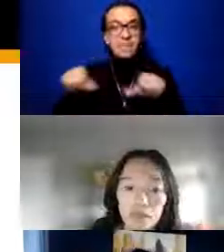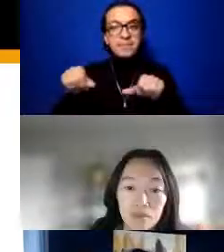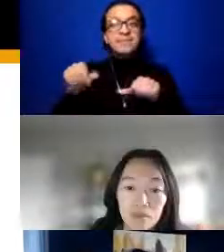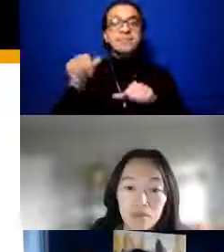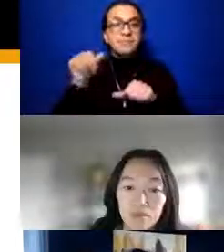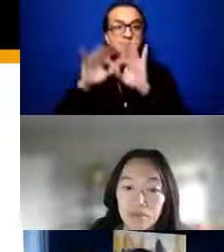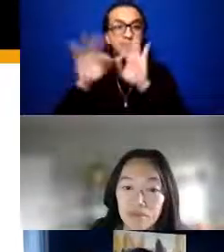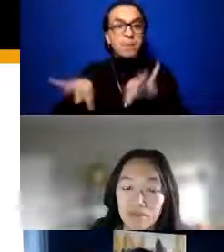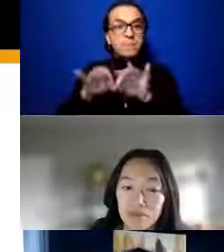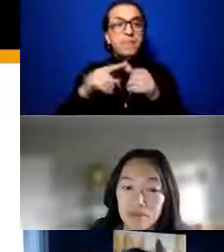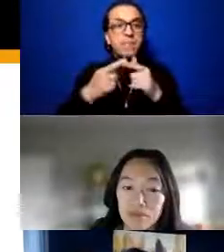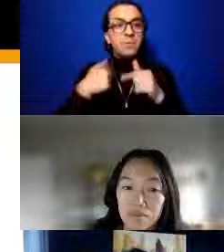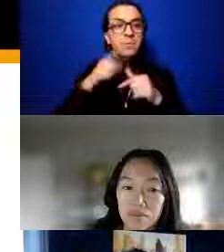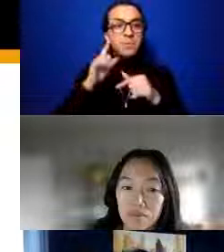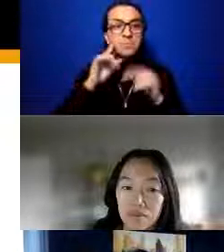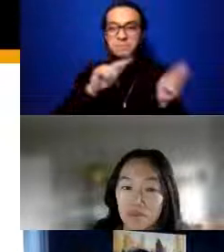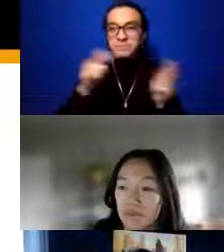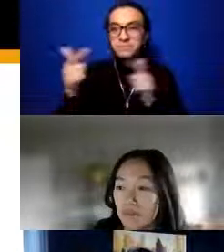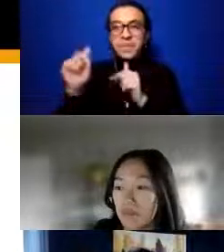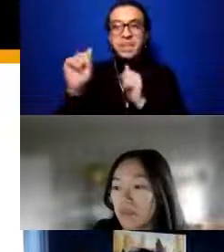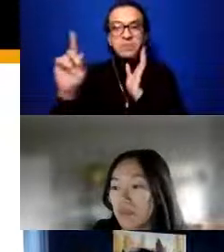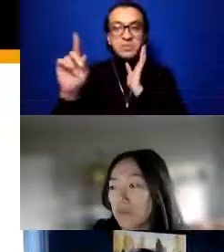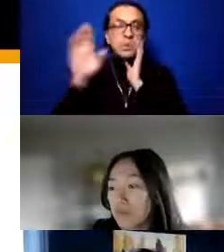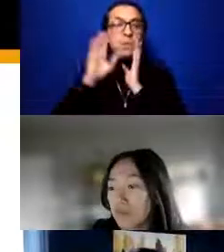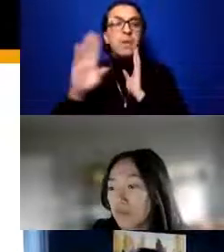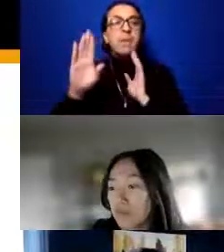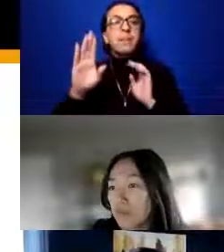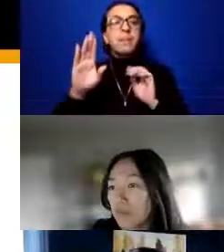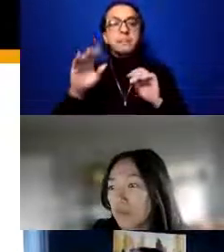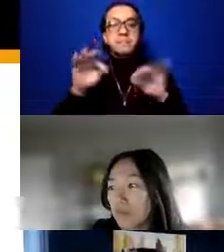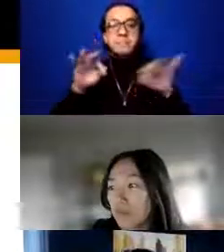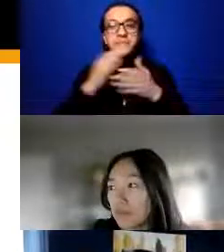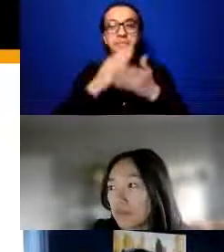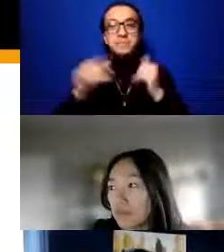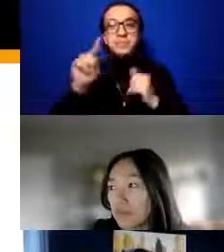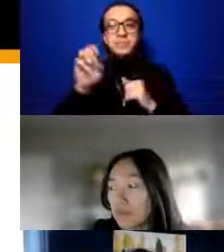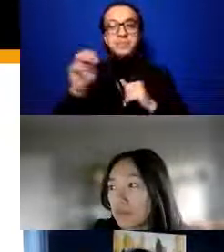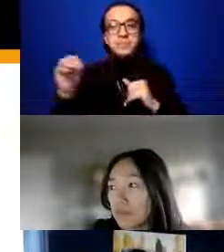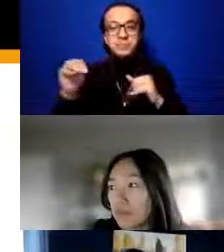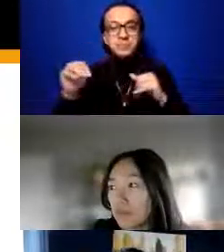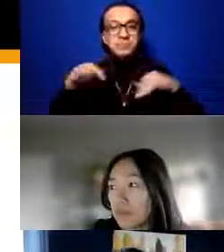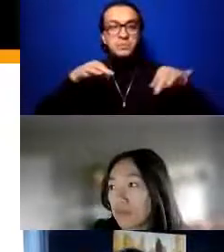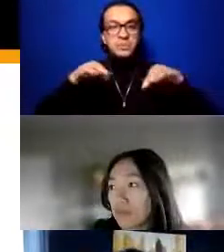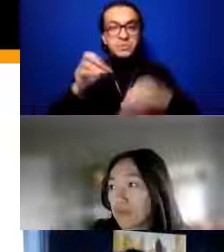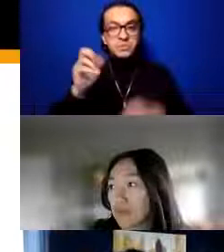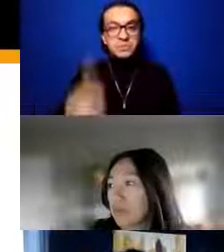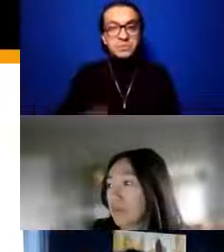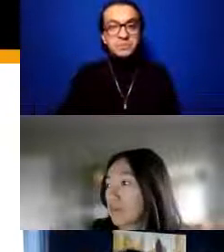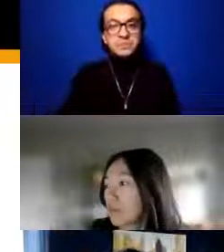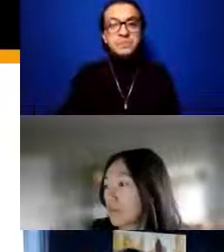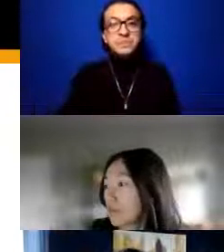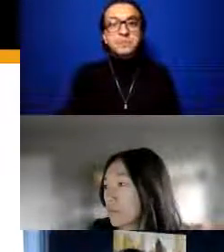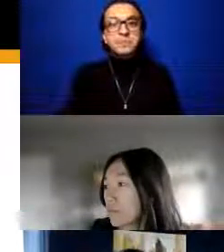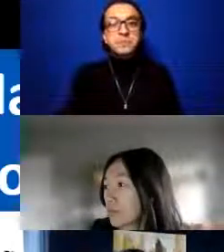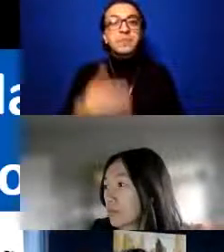the Air District where they'll go over some Zoom instructions. But before we dive in,